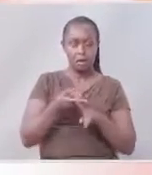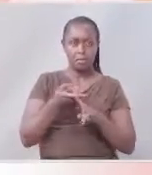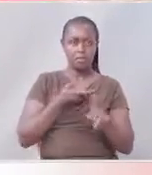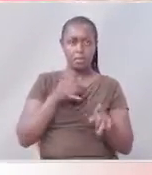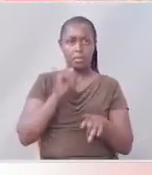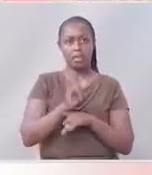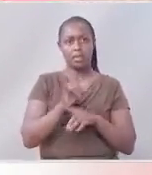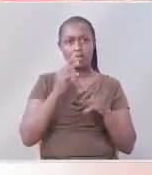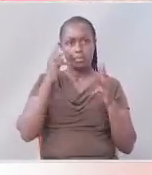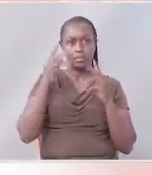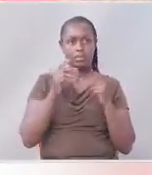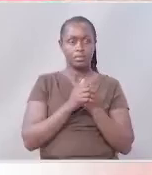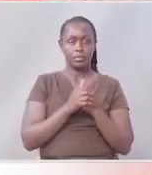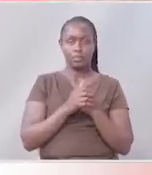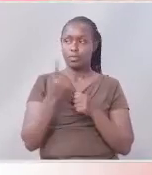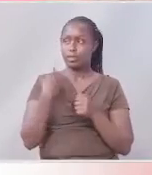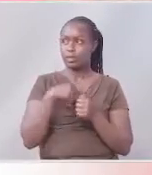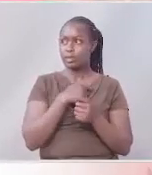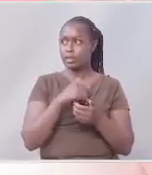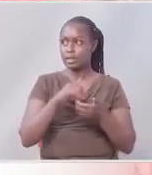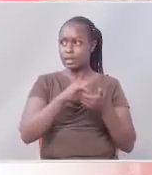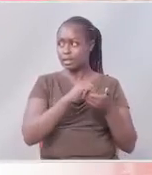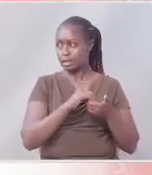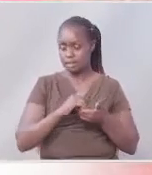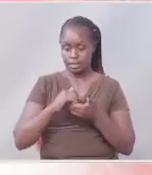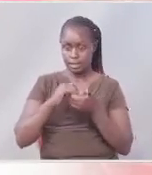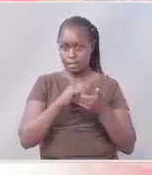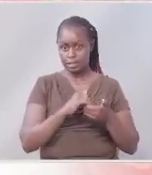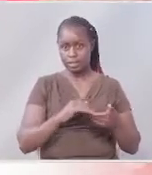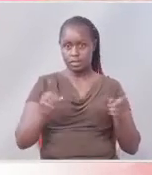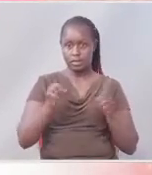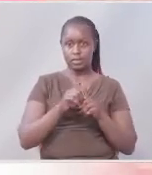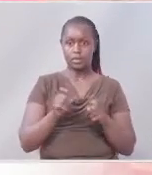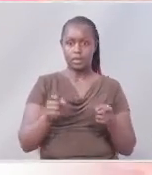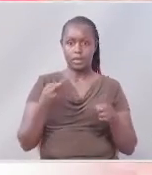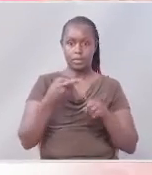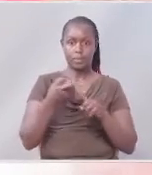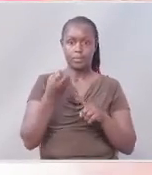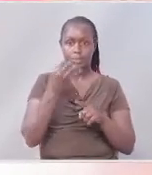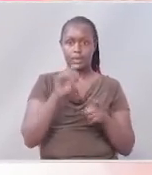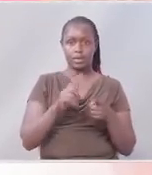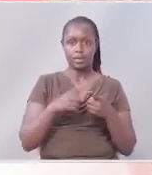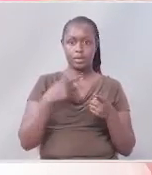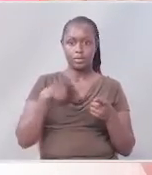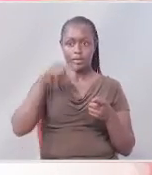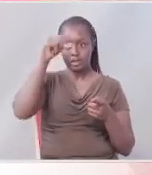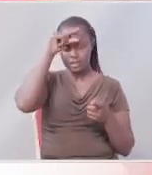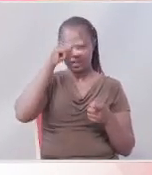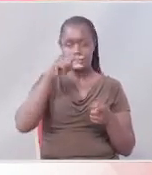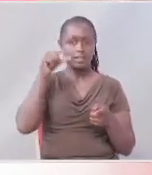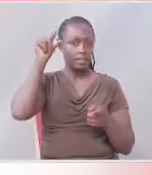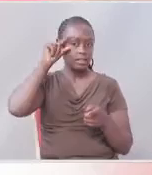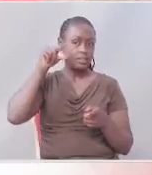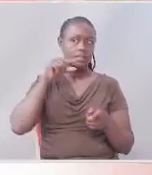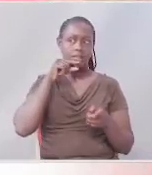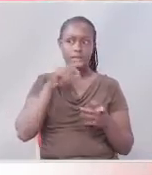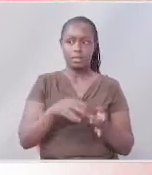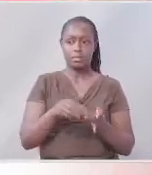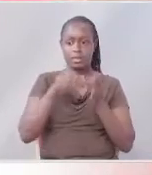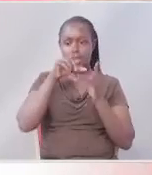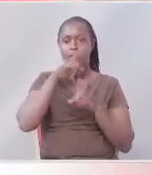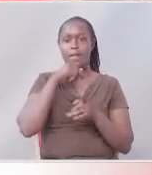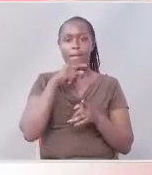were engaging victims and survivors of gender-based violence, especially the boy